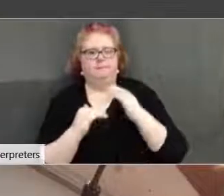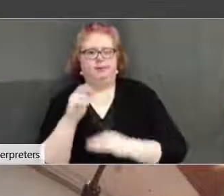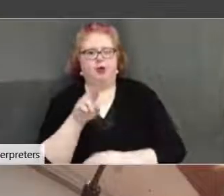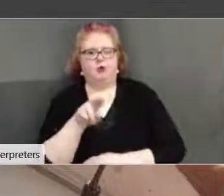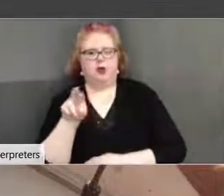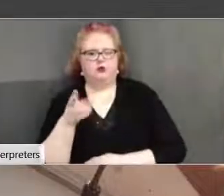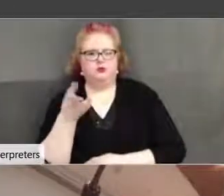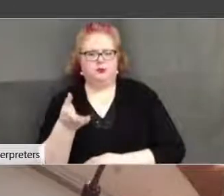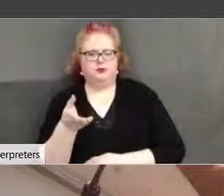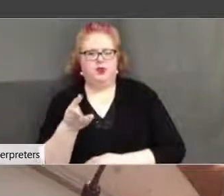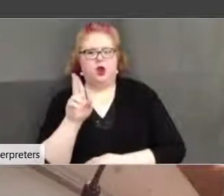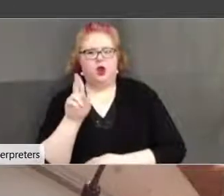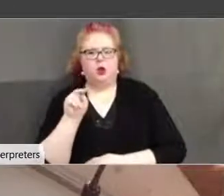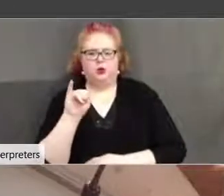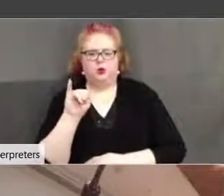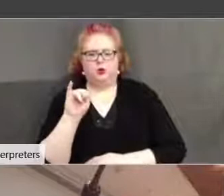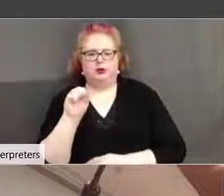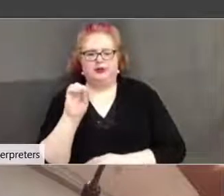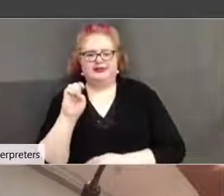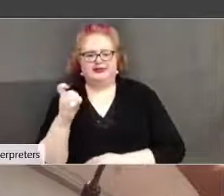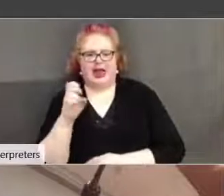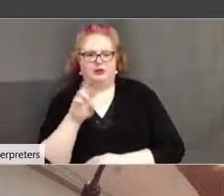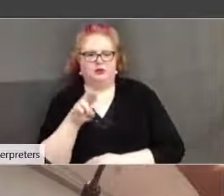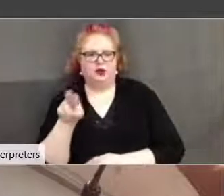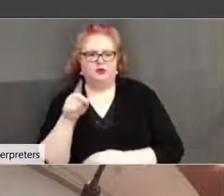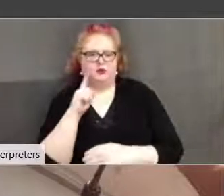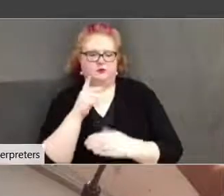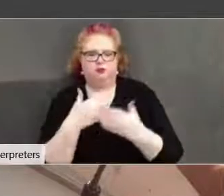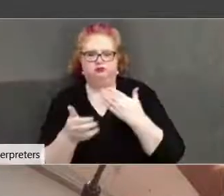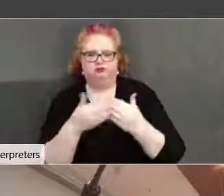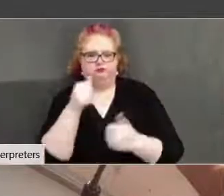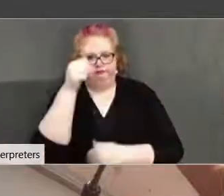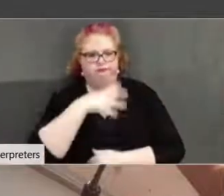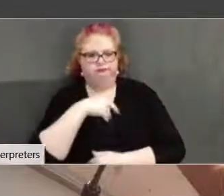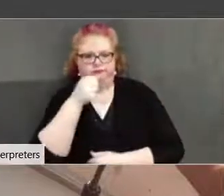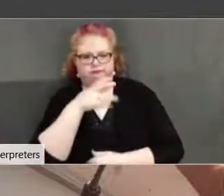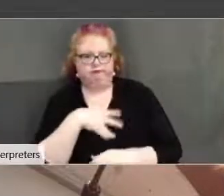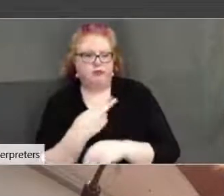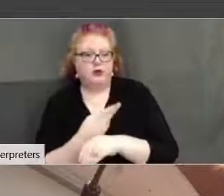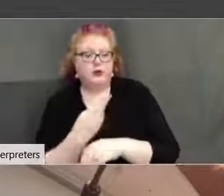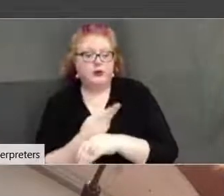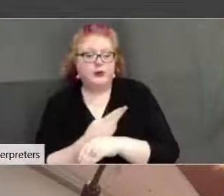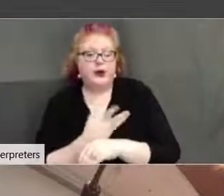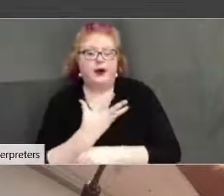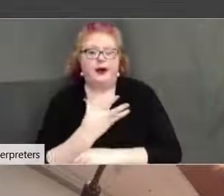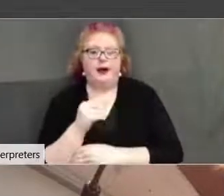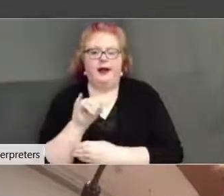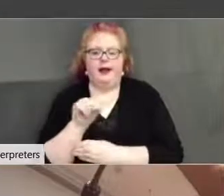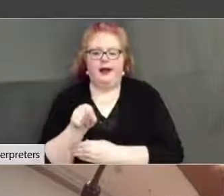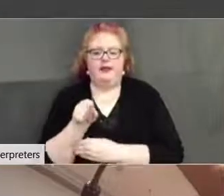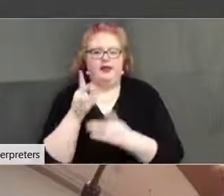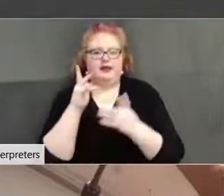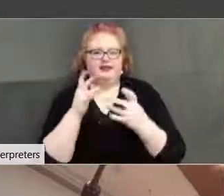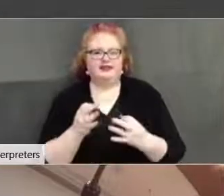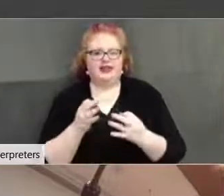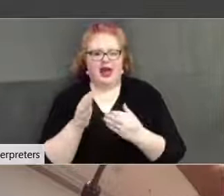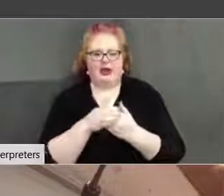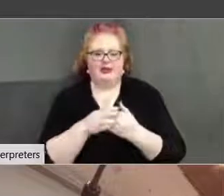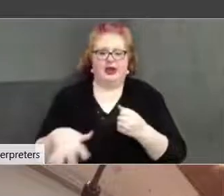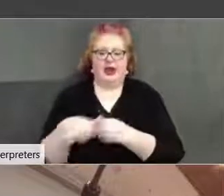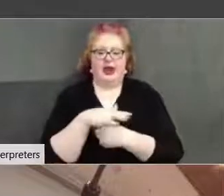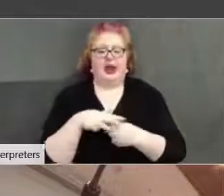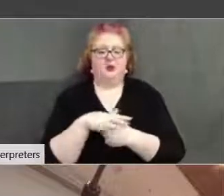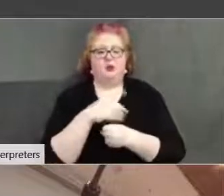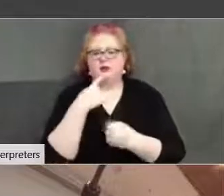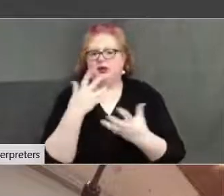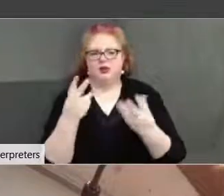a unisex restroom. And so the neighborhood decided that they wanted a boys and girls restroom. Does